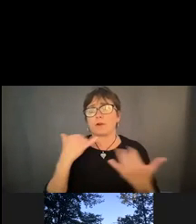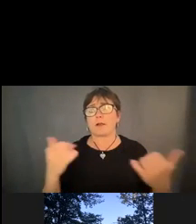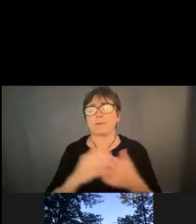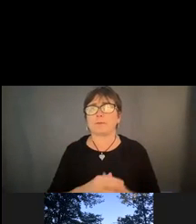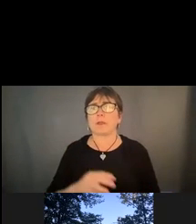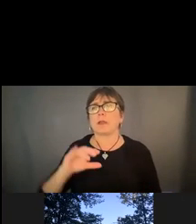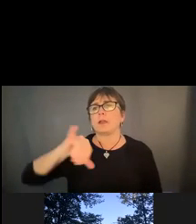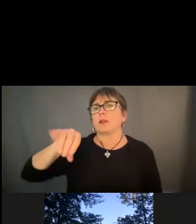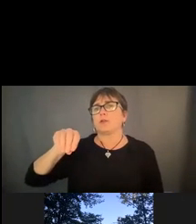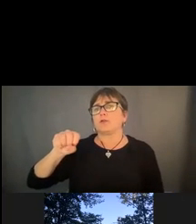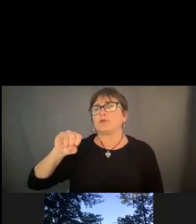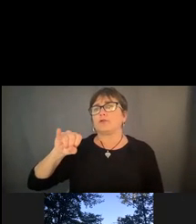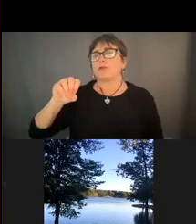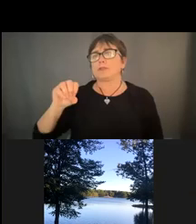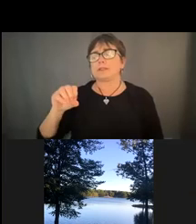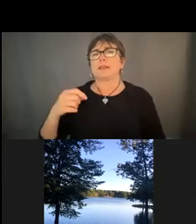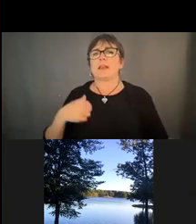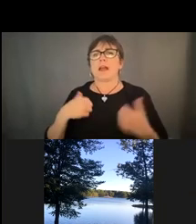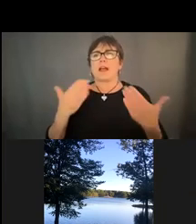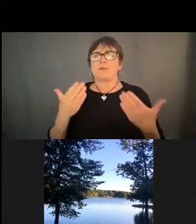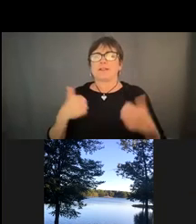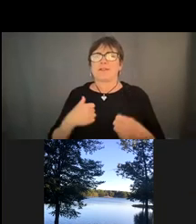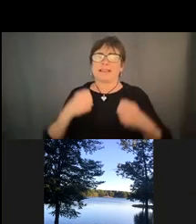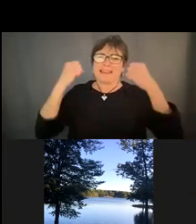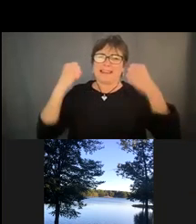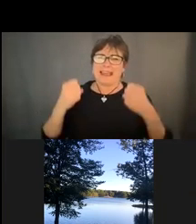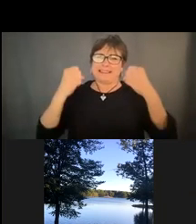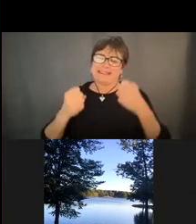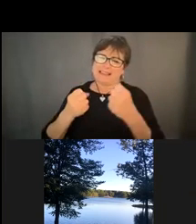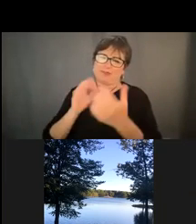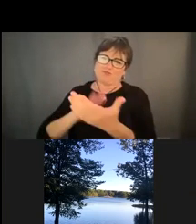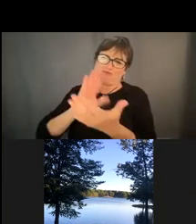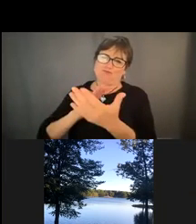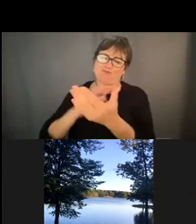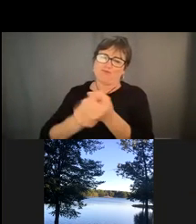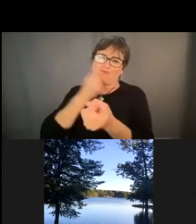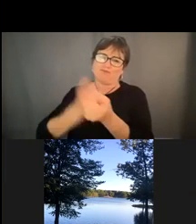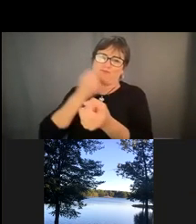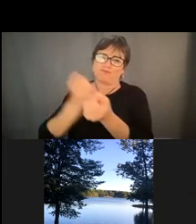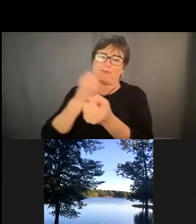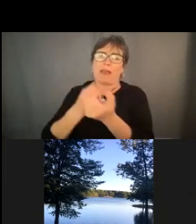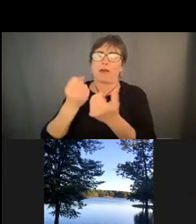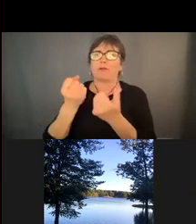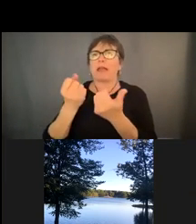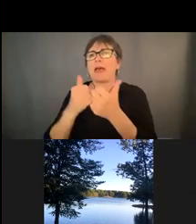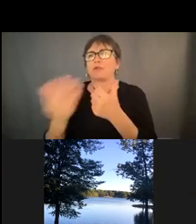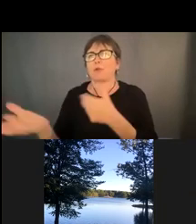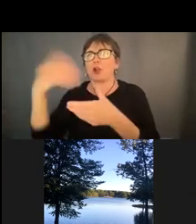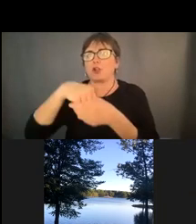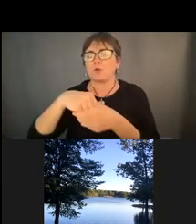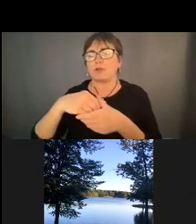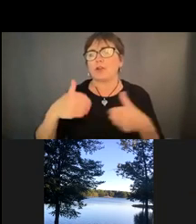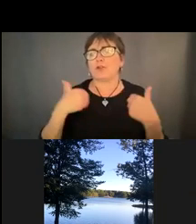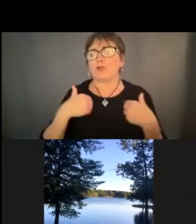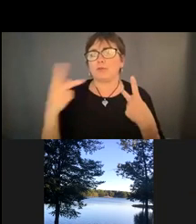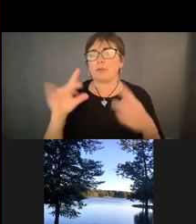here invisibly saying, preach it, when you were talking about Nothing Mouse Without Us youth leadership stuff. Oh, love it. And I just wanted to say hi.